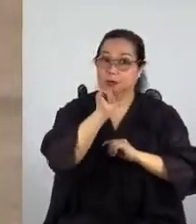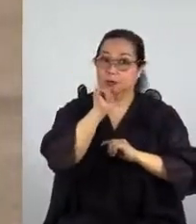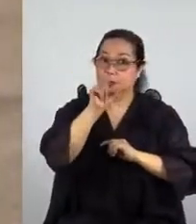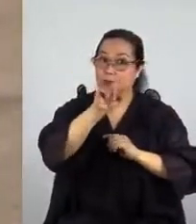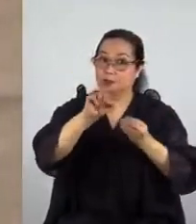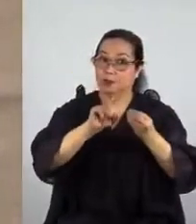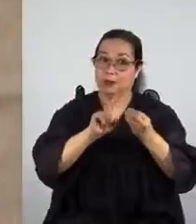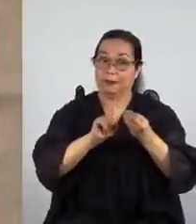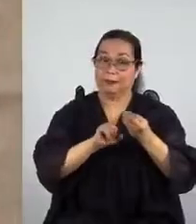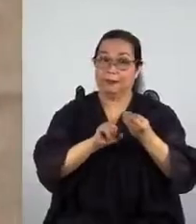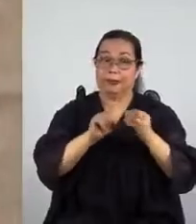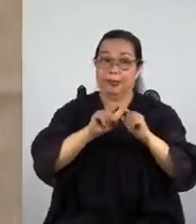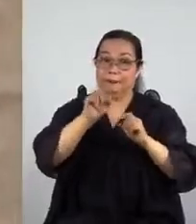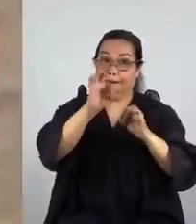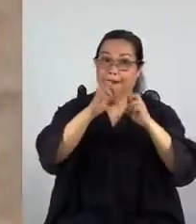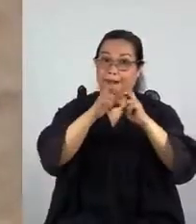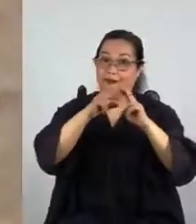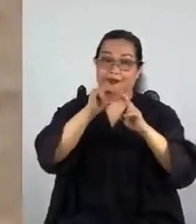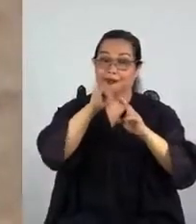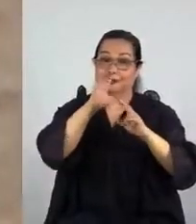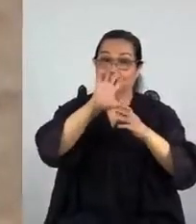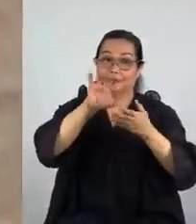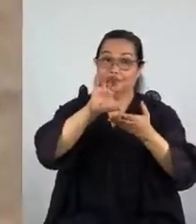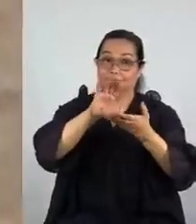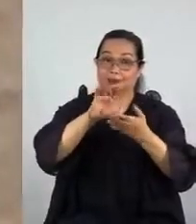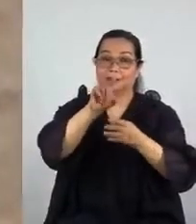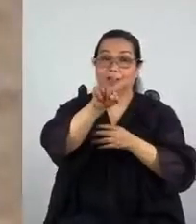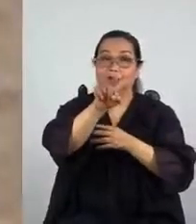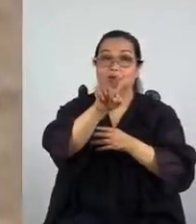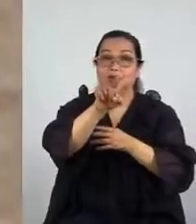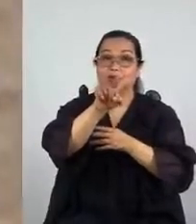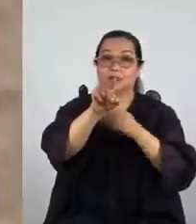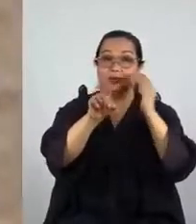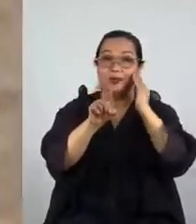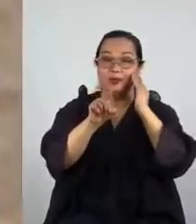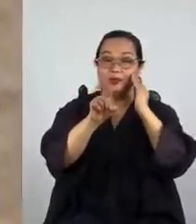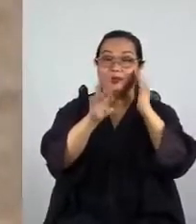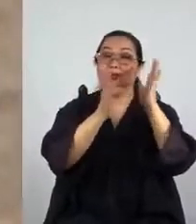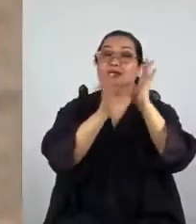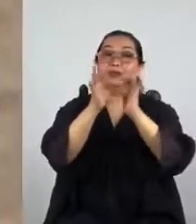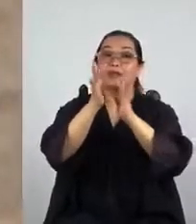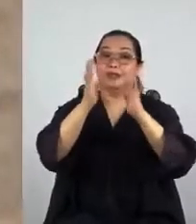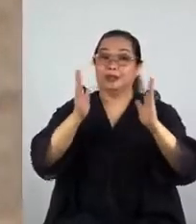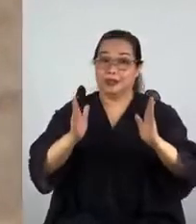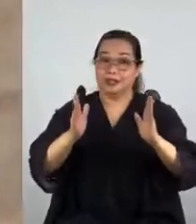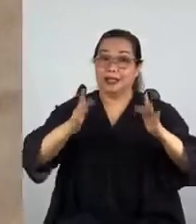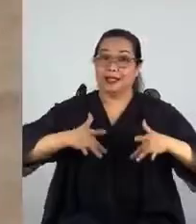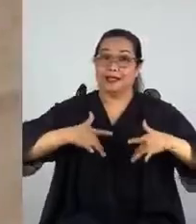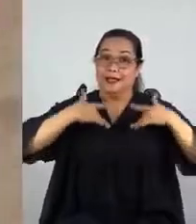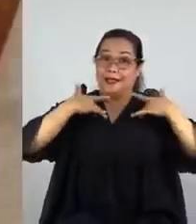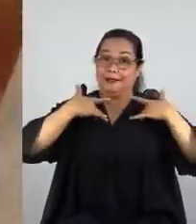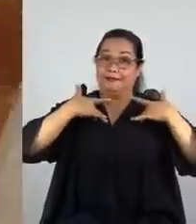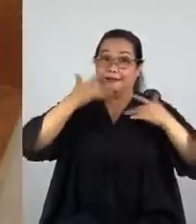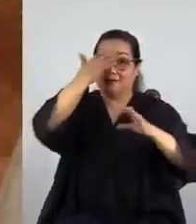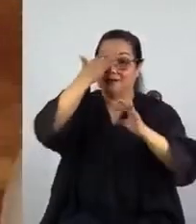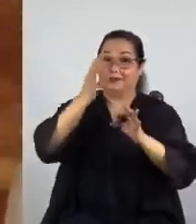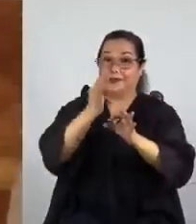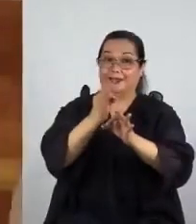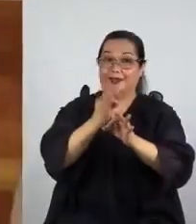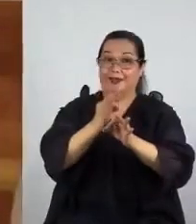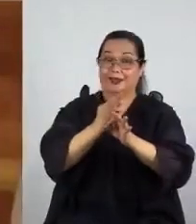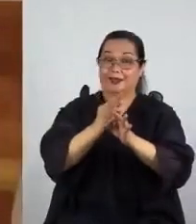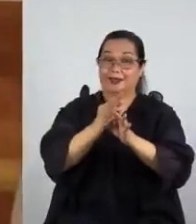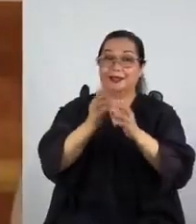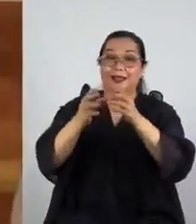context. But even if that is not the context, you know, the Christian race of faith is run